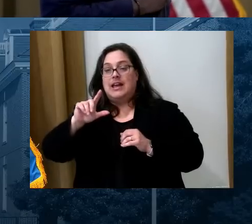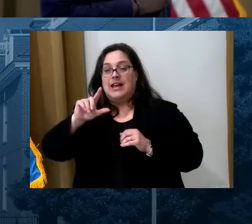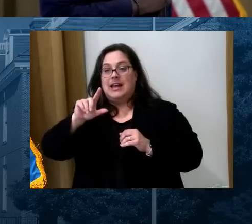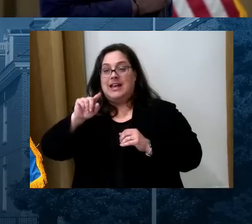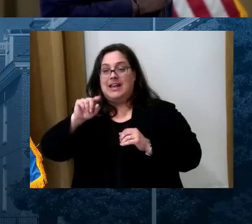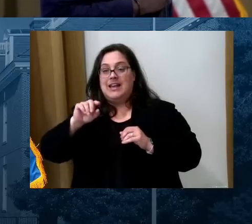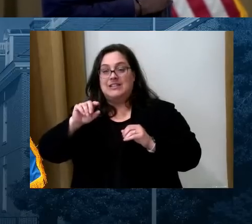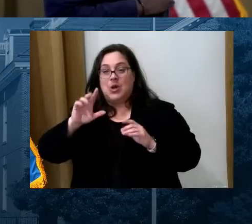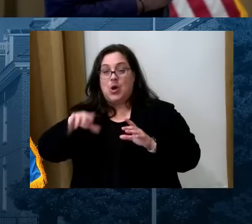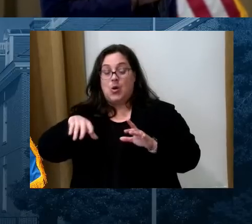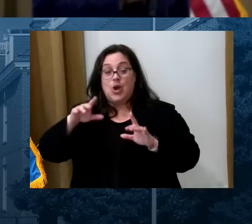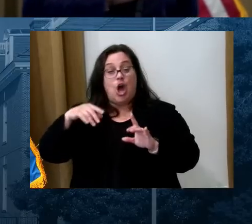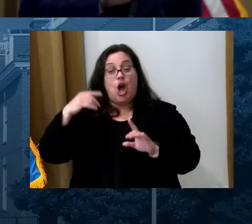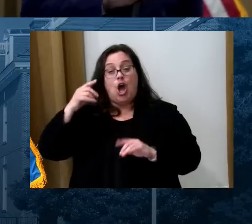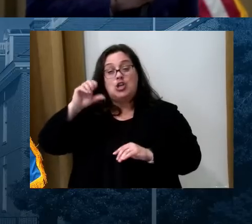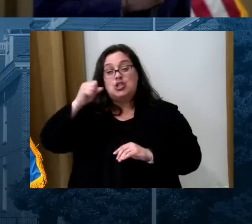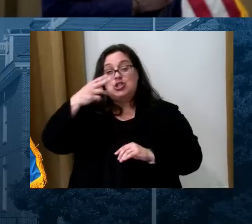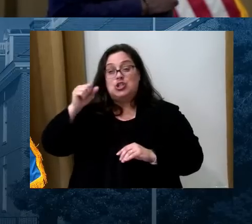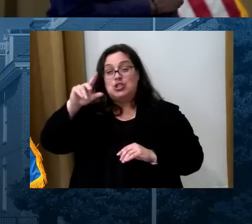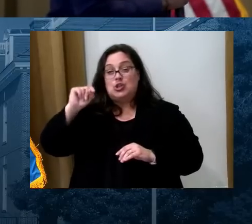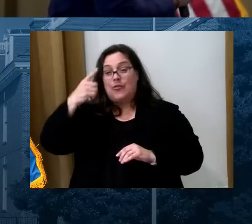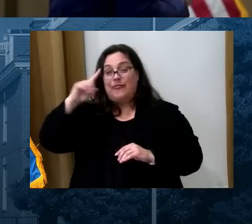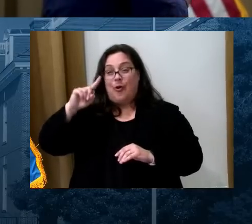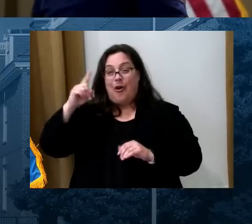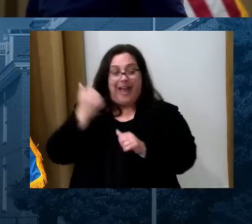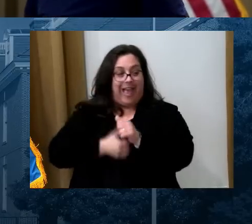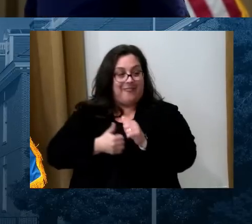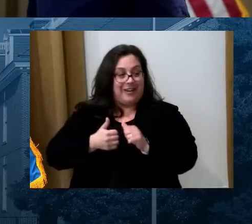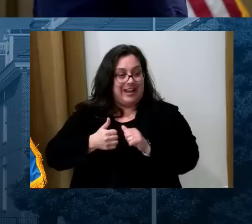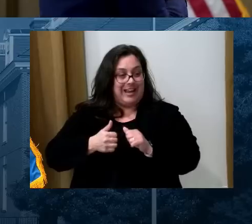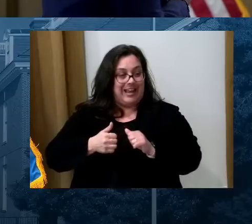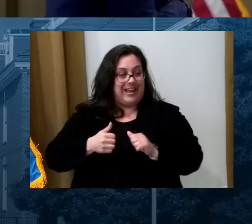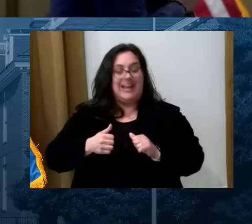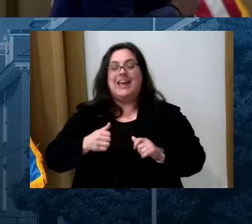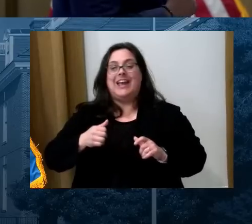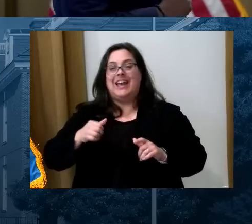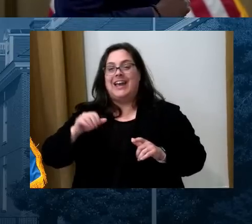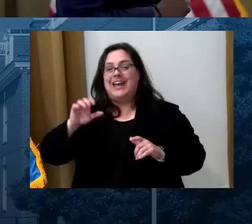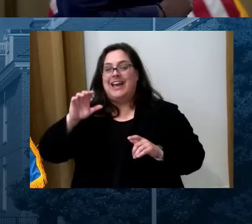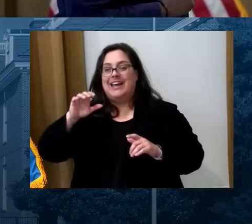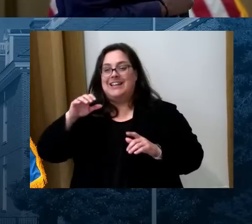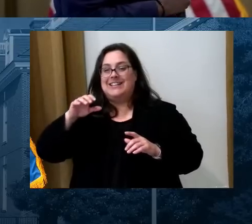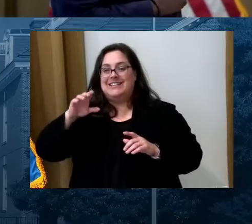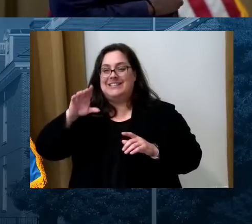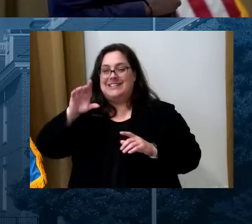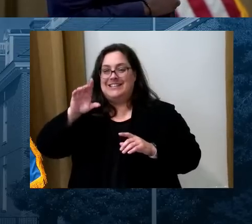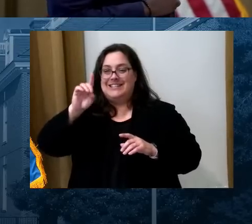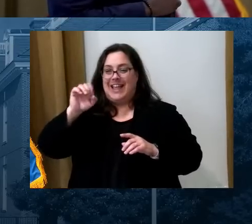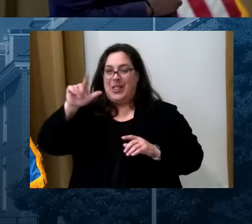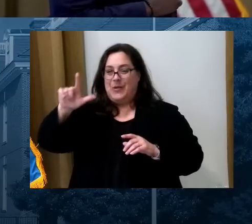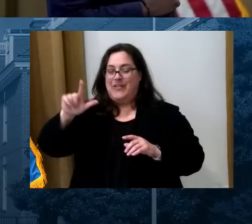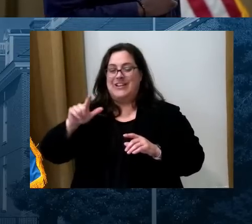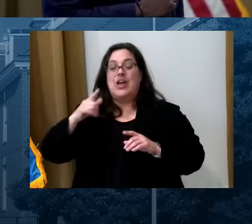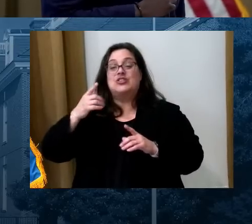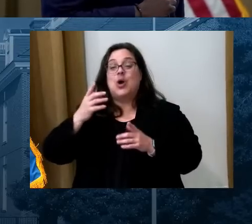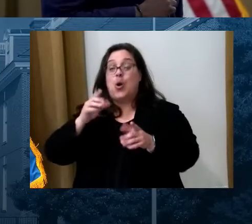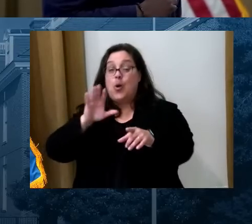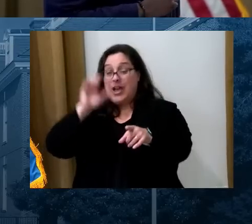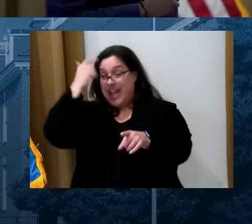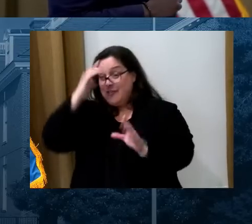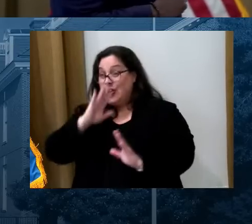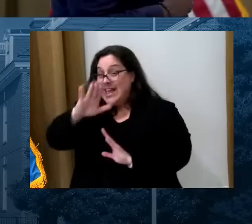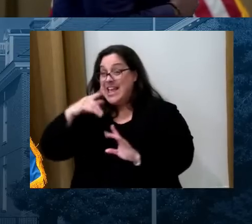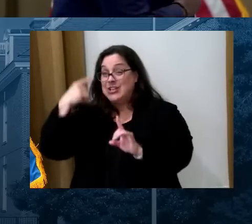Every Delawarean initiative. I love the name of this program, I'm sorry. But Governor's initiative to plant 1 million